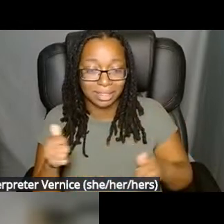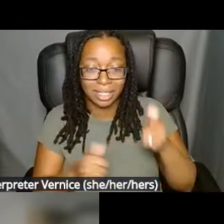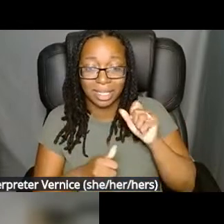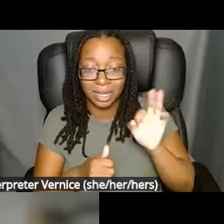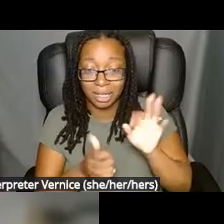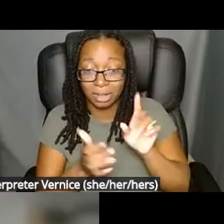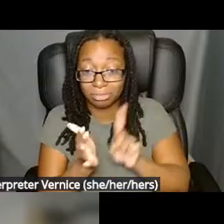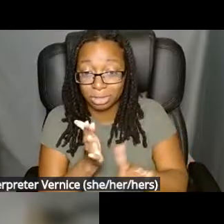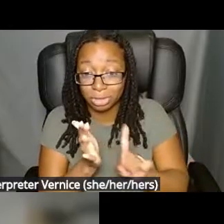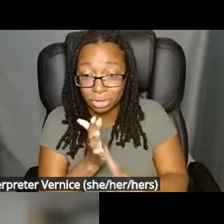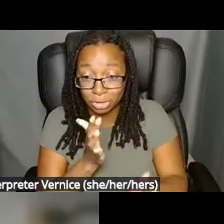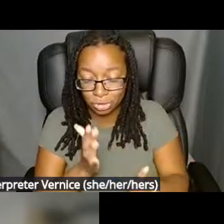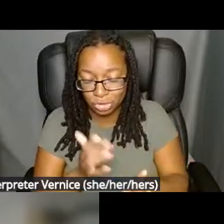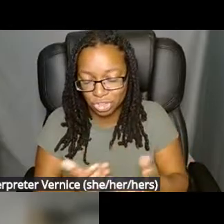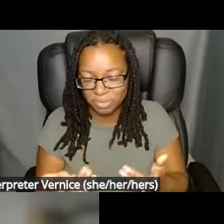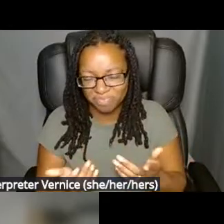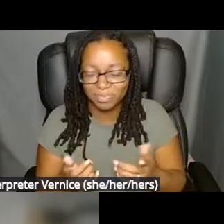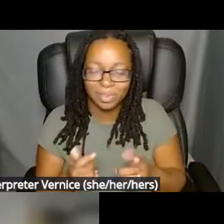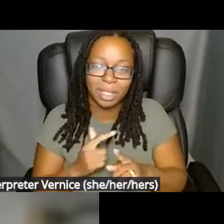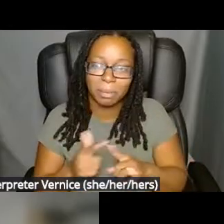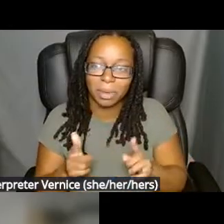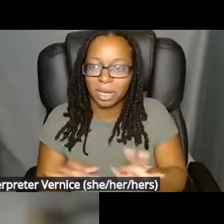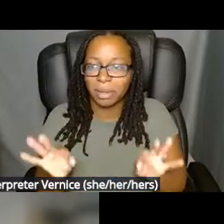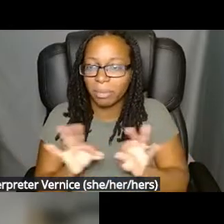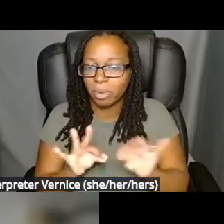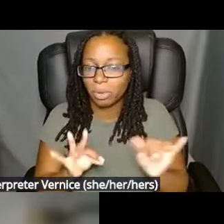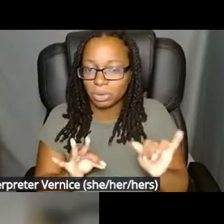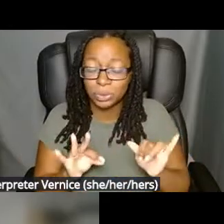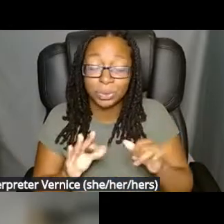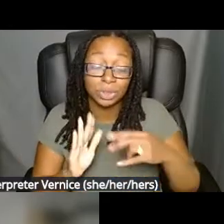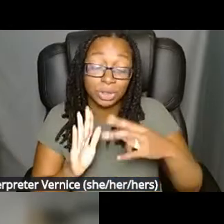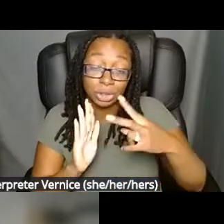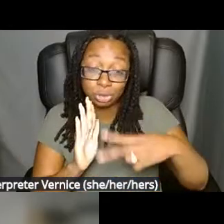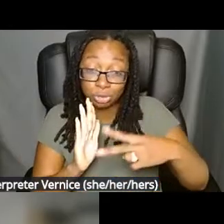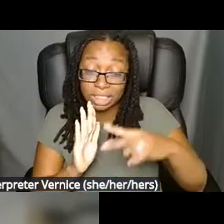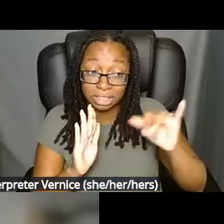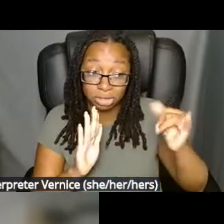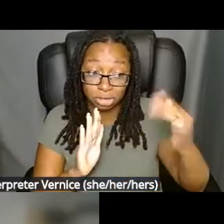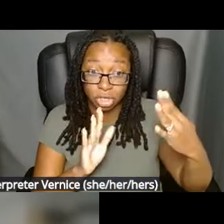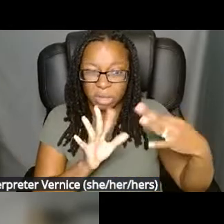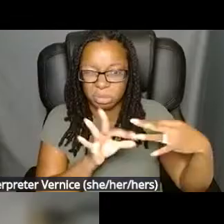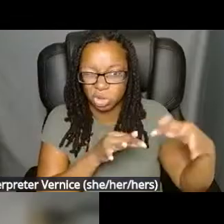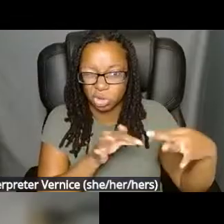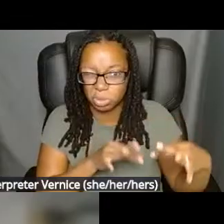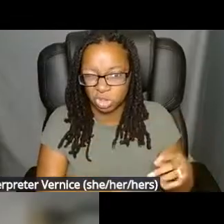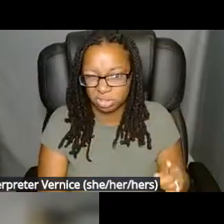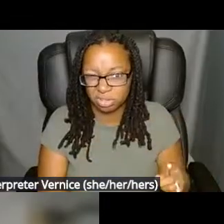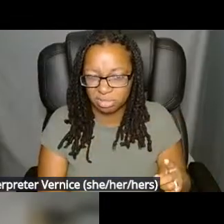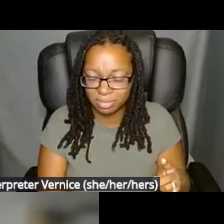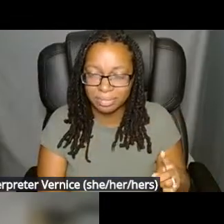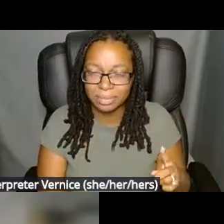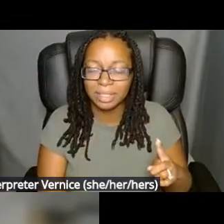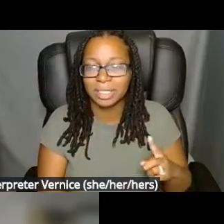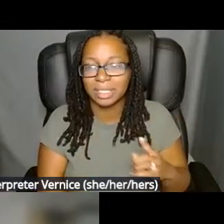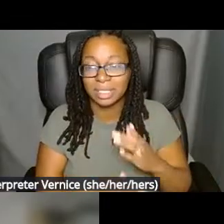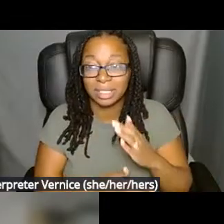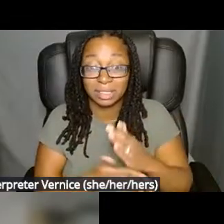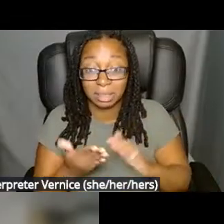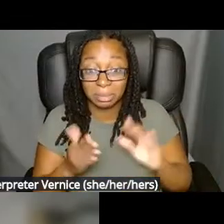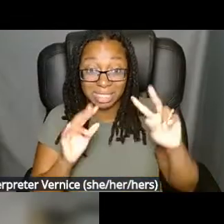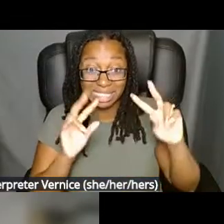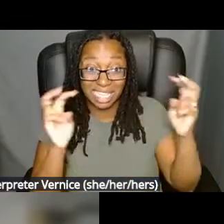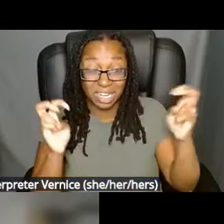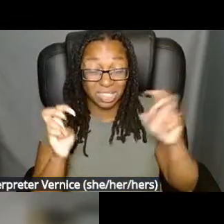that. But I think importantly too, just read what the job description actually is, because some of these titles are